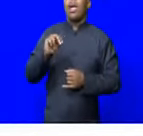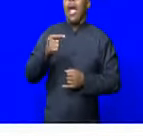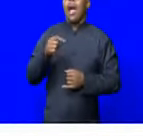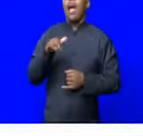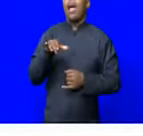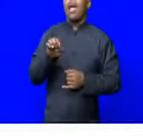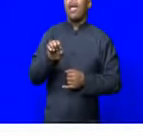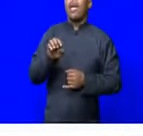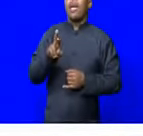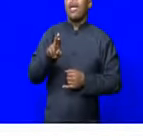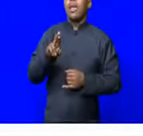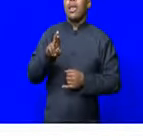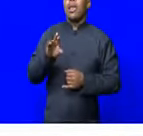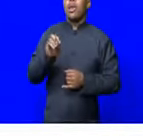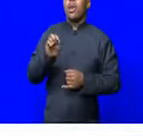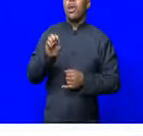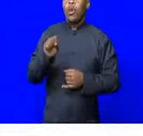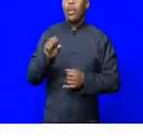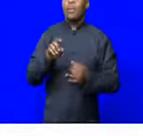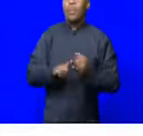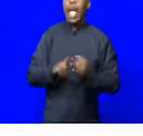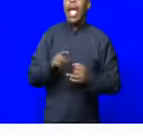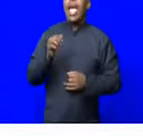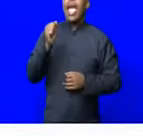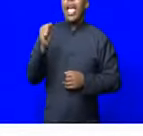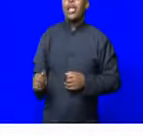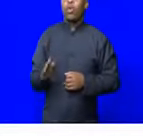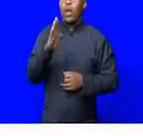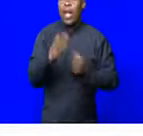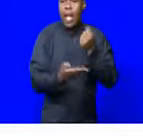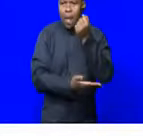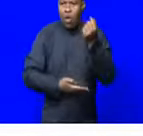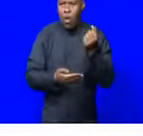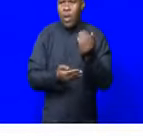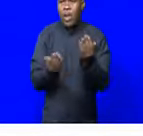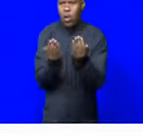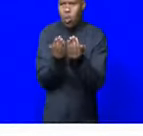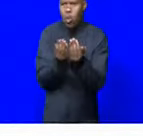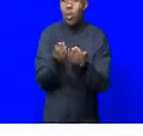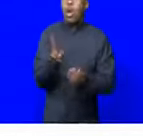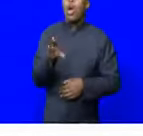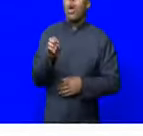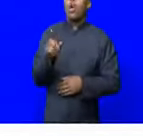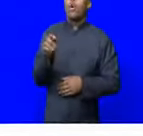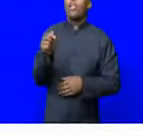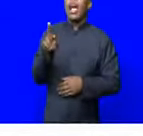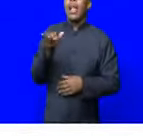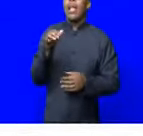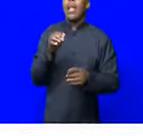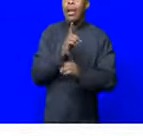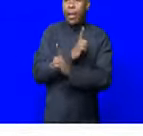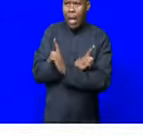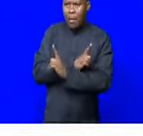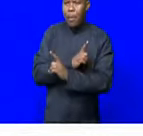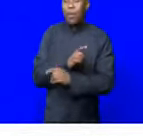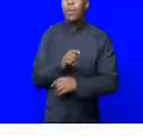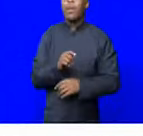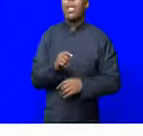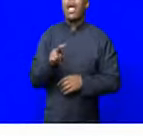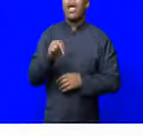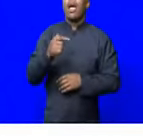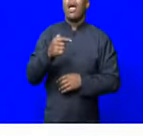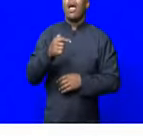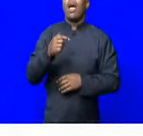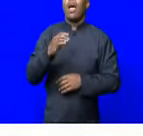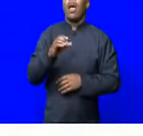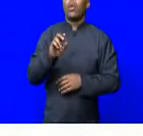Cervical Cancer Network, Ezuluni Community School, the Rotary Club Mbabane, Yibute Green Action, Nguluni